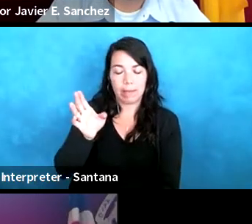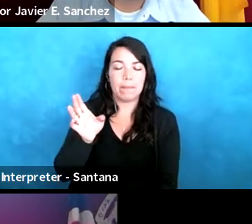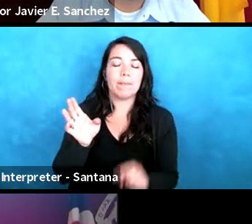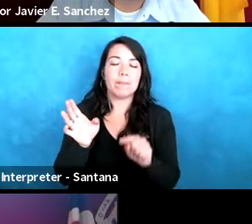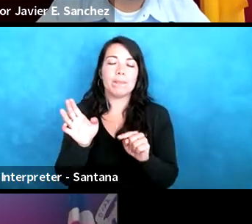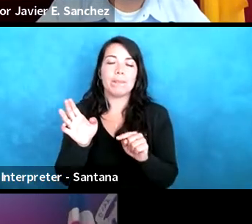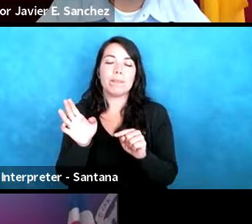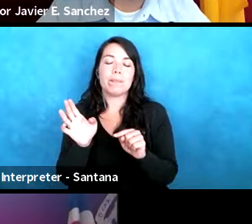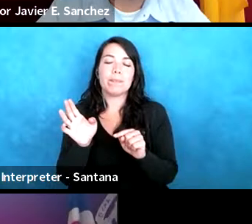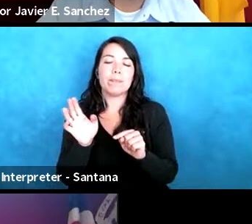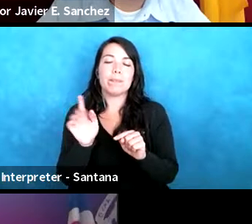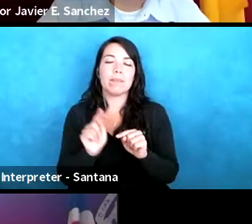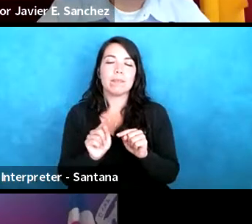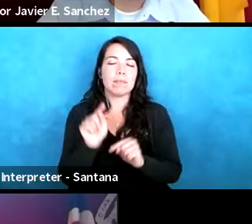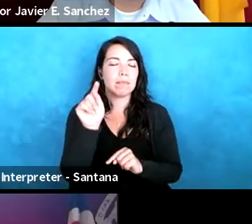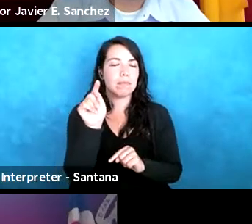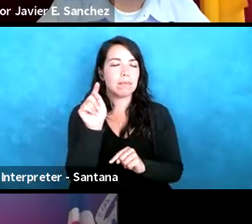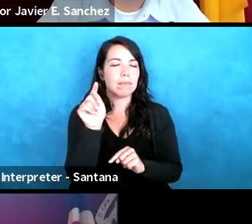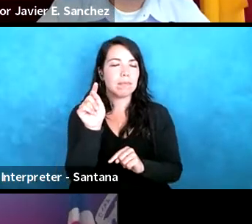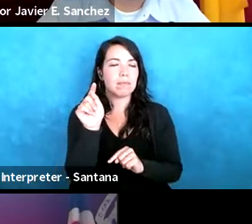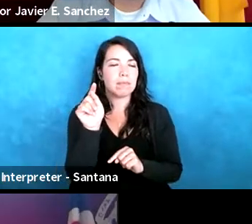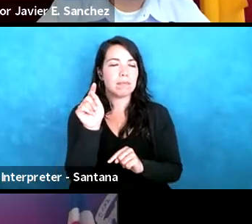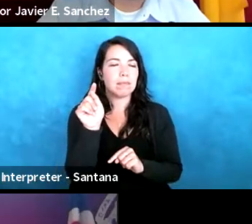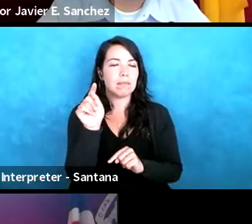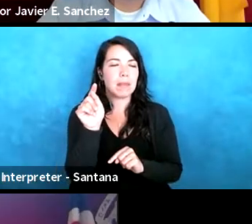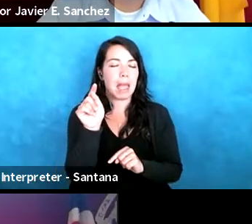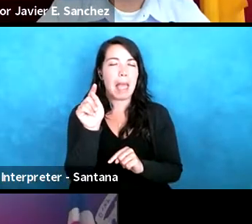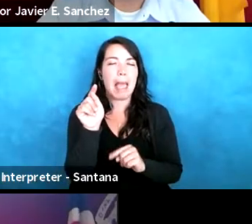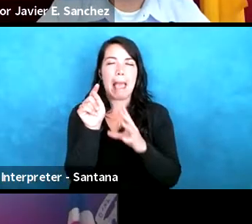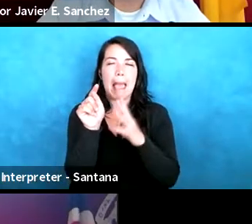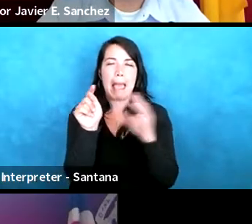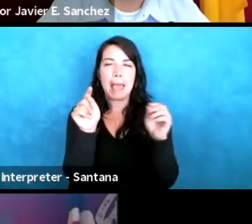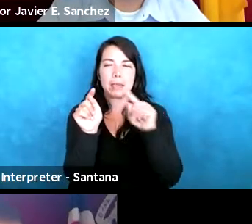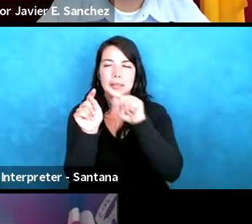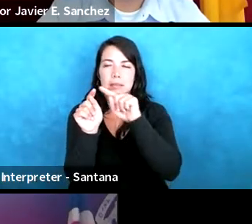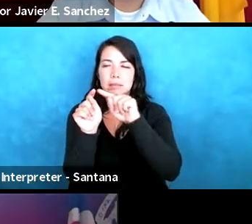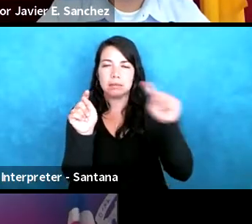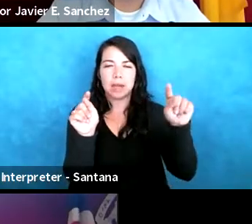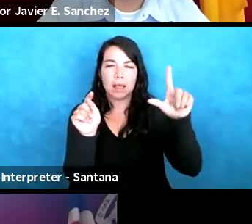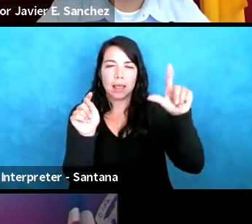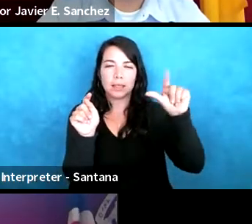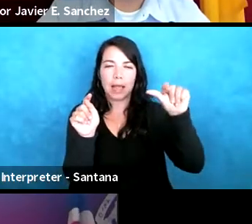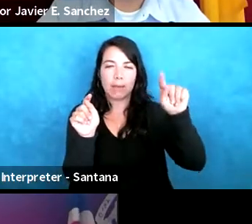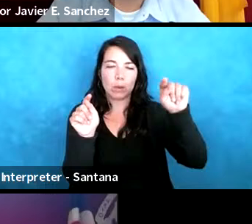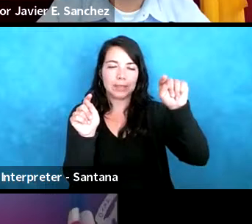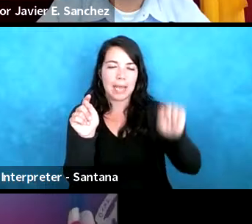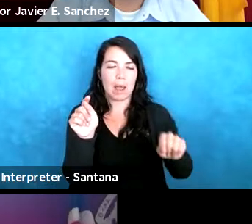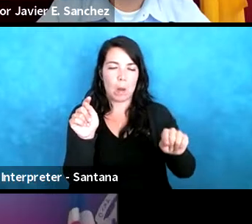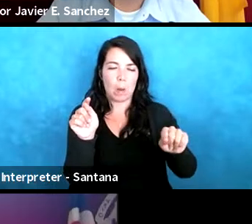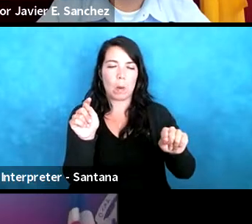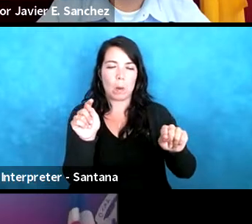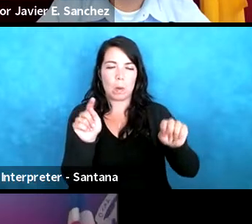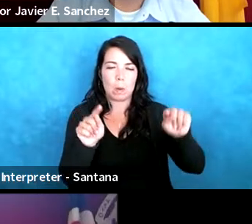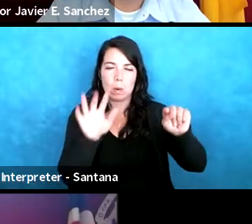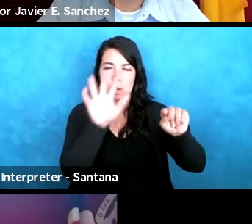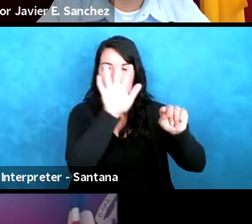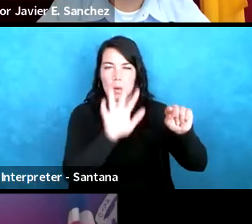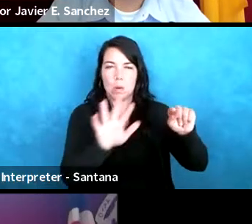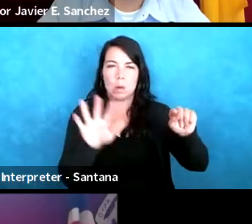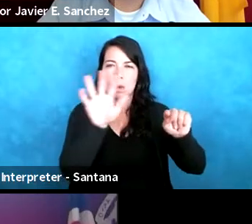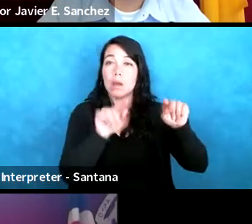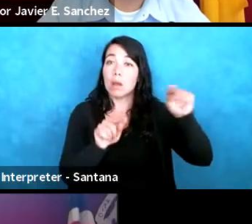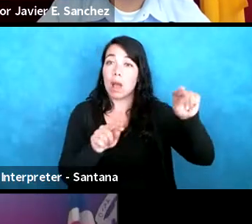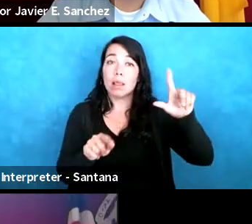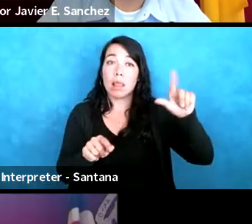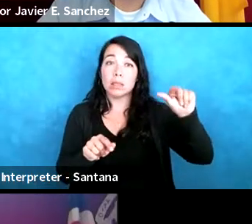to, I believe, to Los Alamos and down. Right now, ReadyNet is actually providing Los Alamos County with